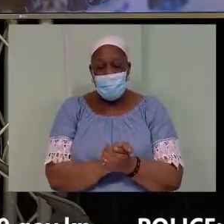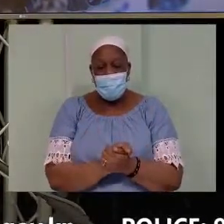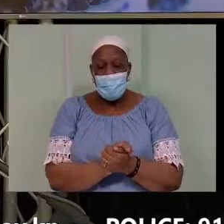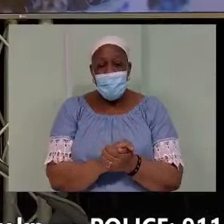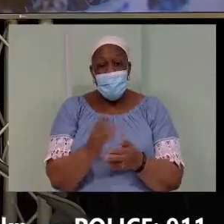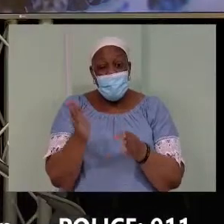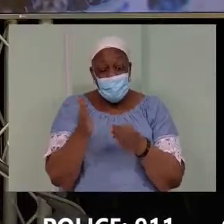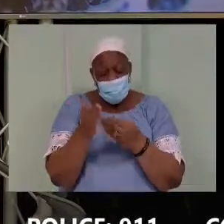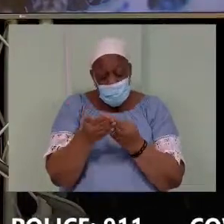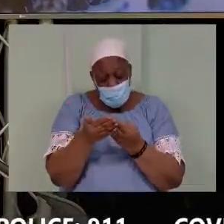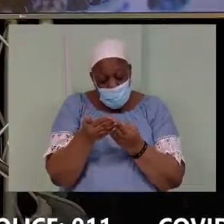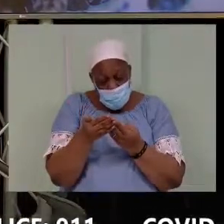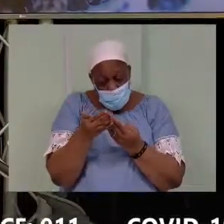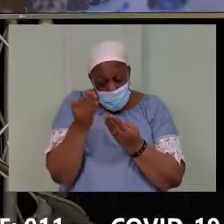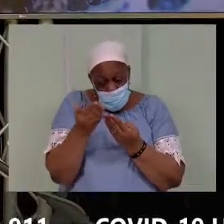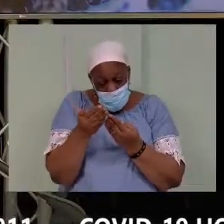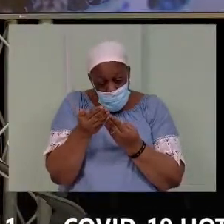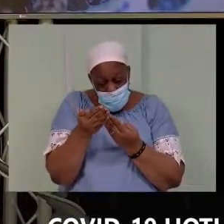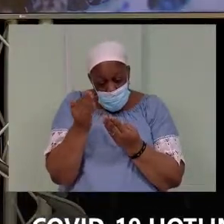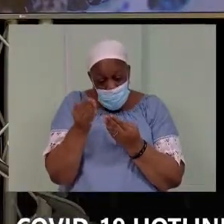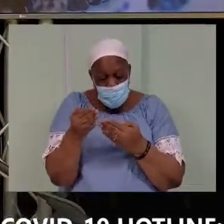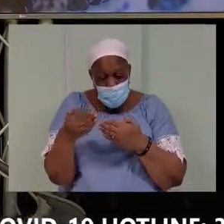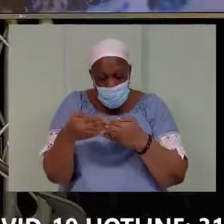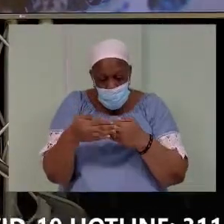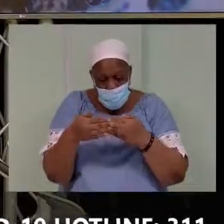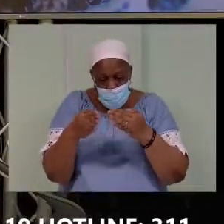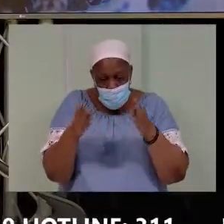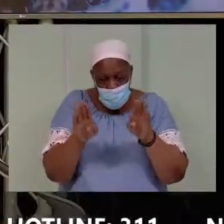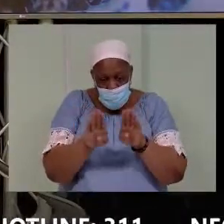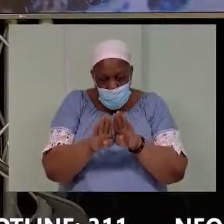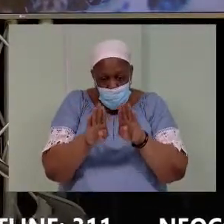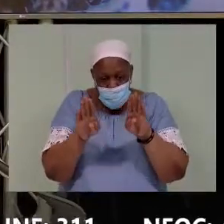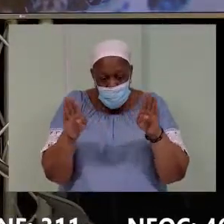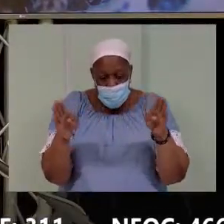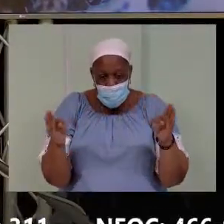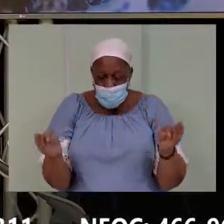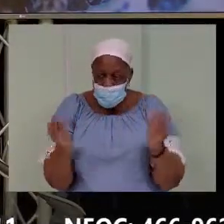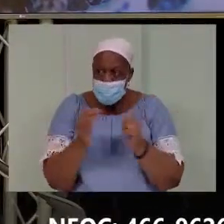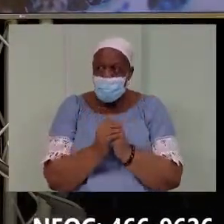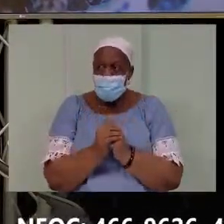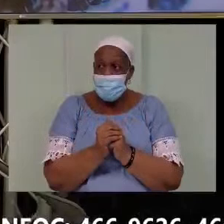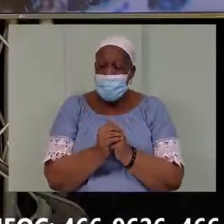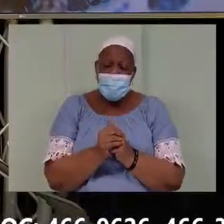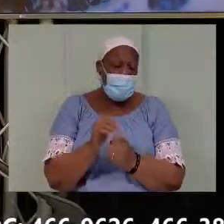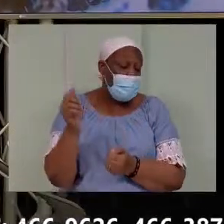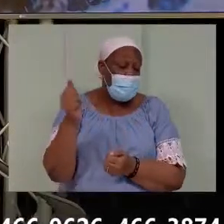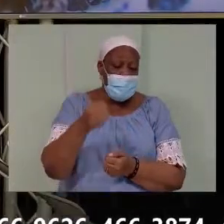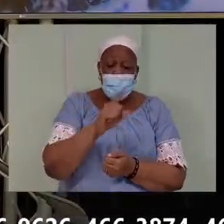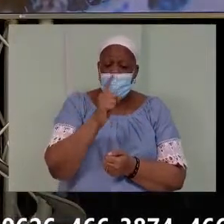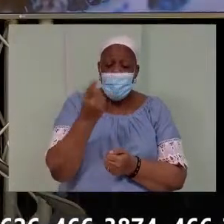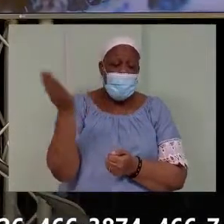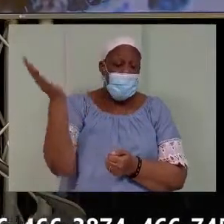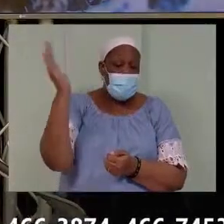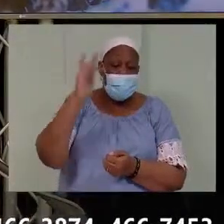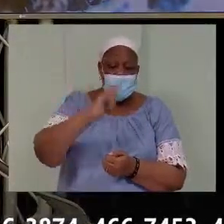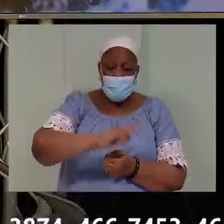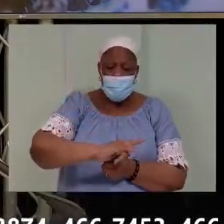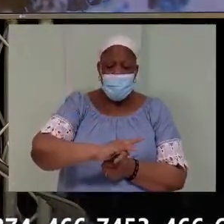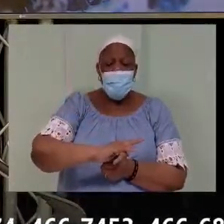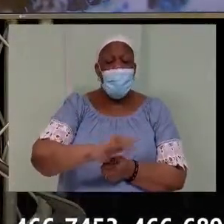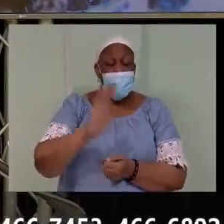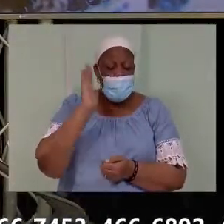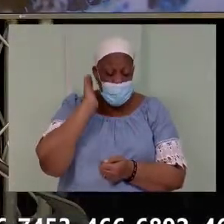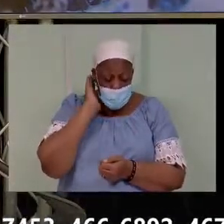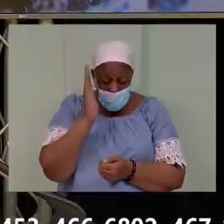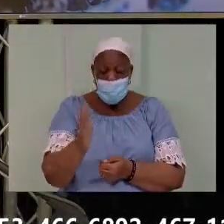and you see a lot of activity being generated inside the country. And anyone who is coming in will be considered a